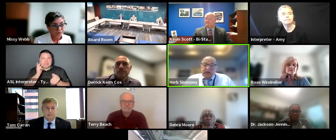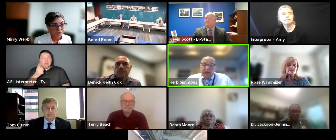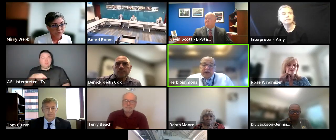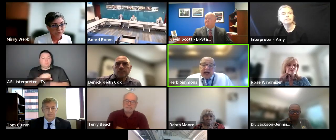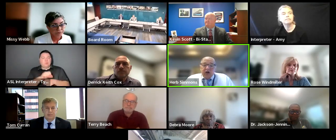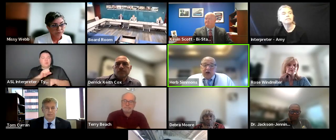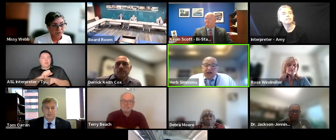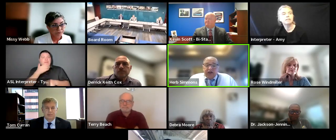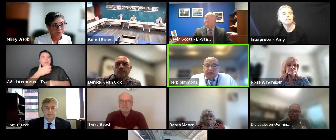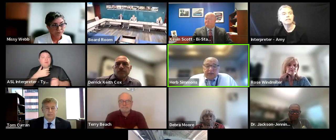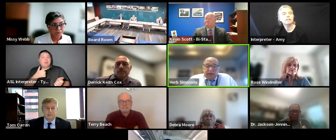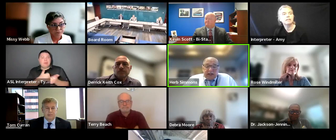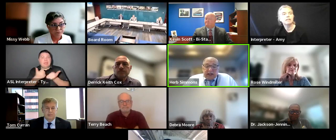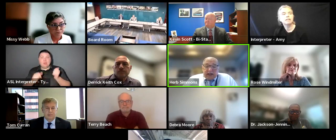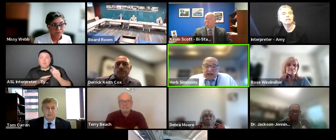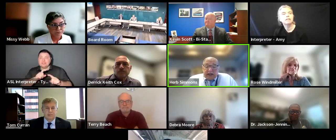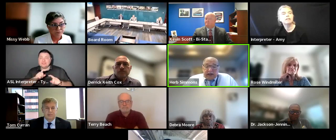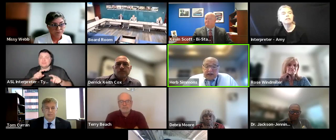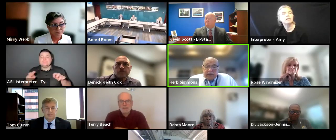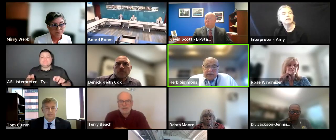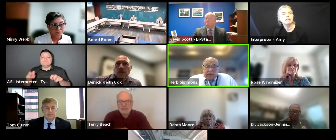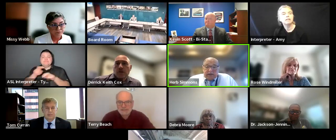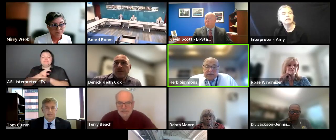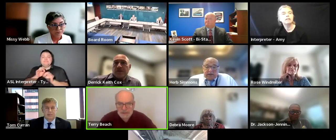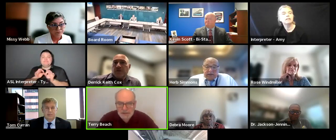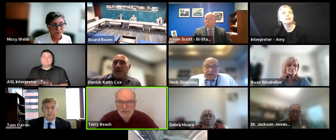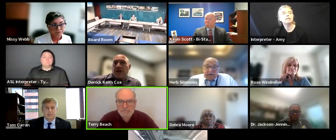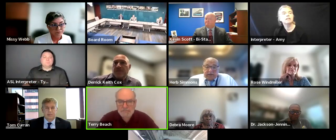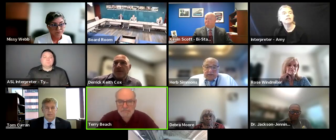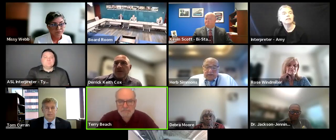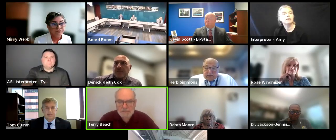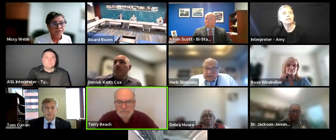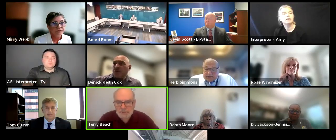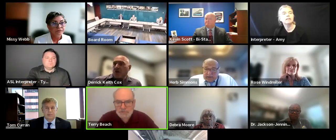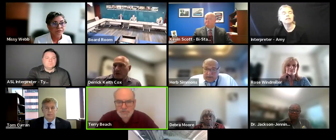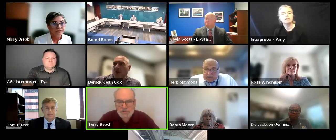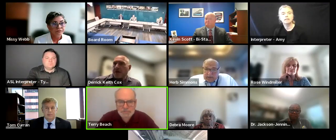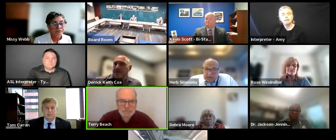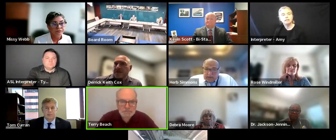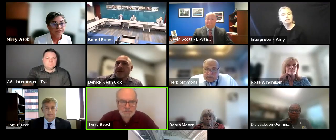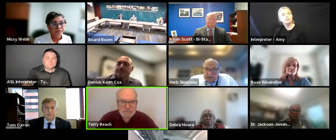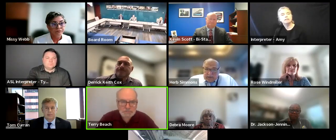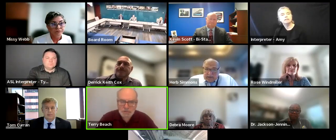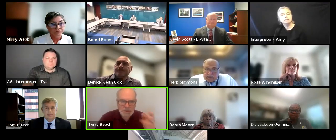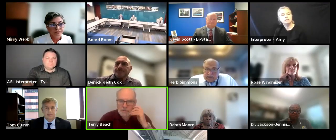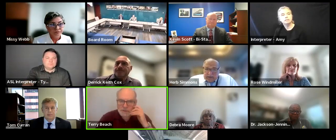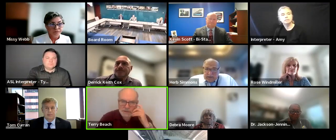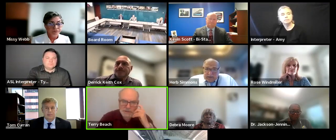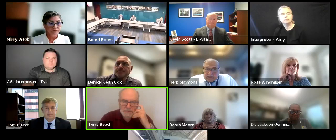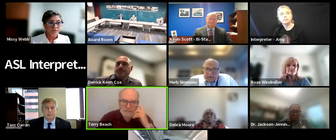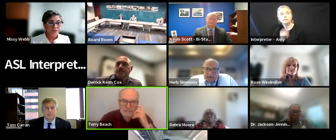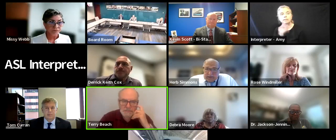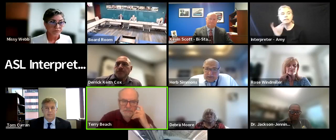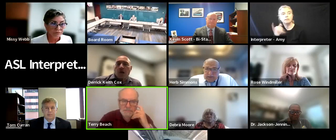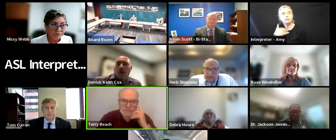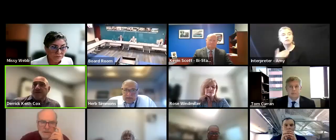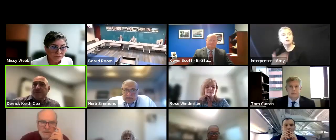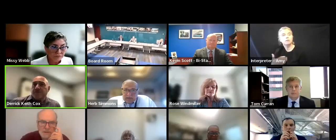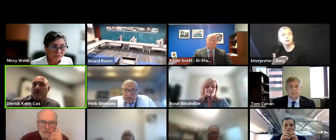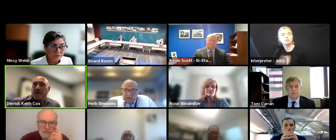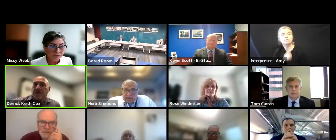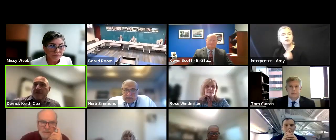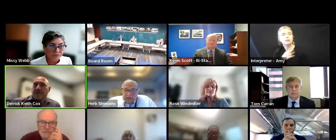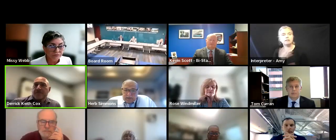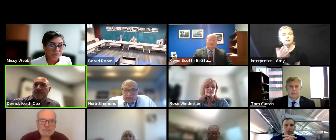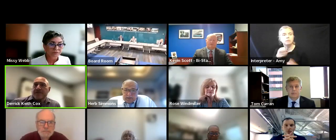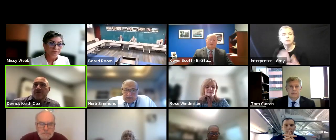update. Has anybody got any questions? I see. Just want to comment. Oh, sorry. Go ahead, Terry. Go ahead, Terry. I just